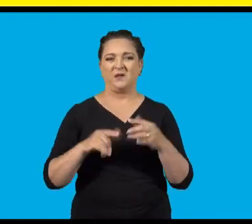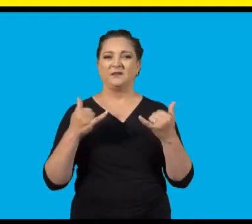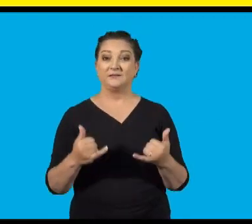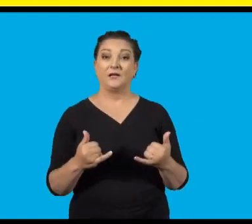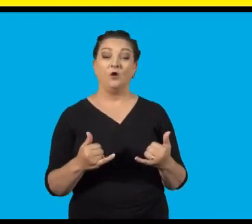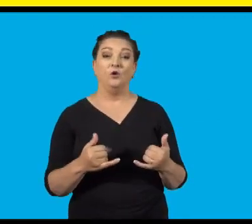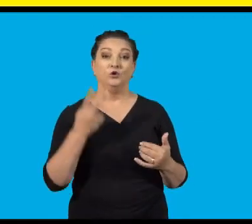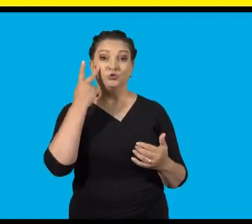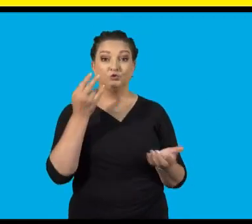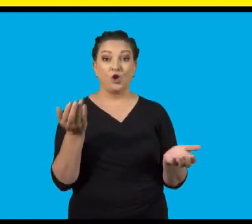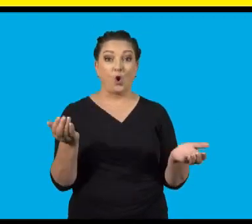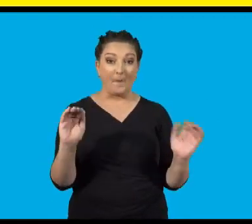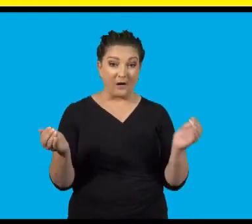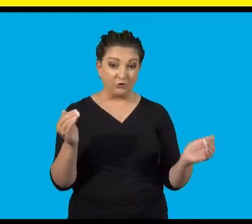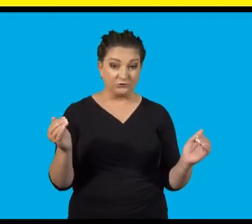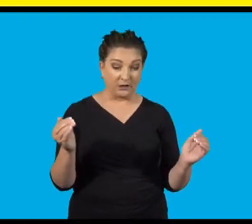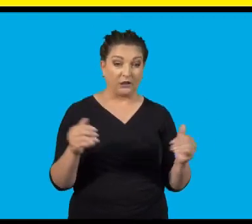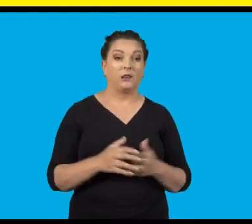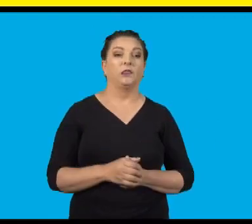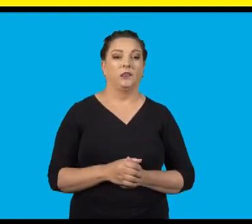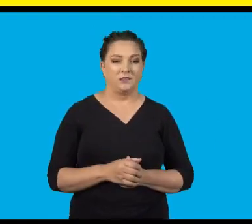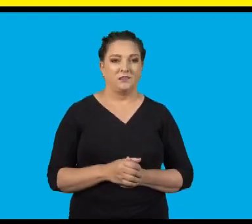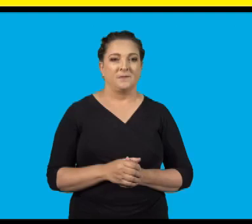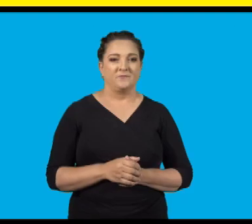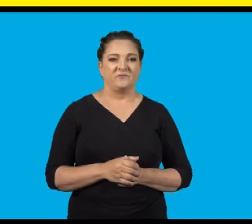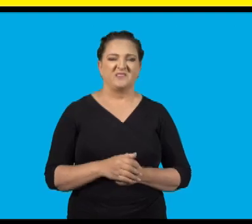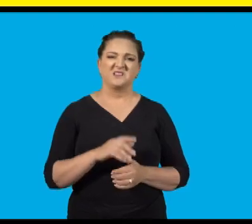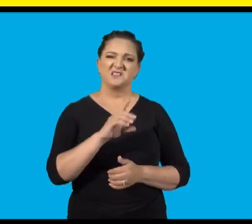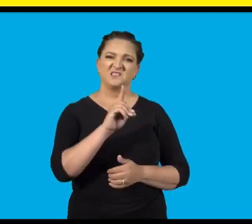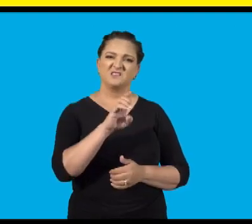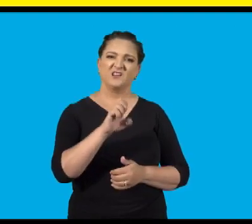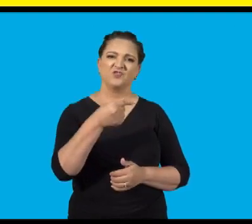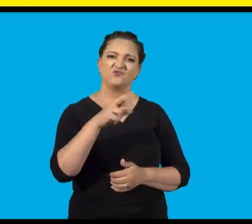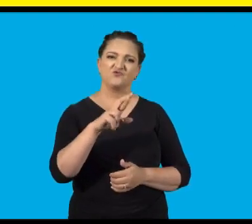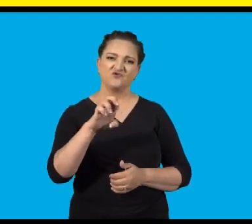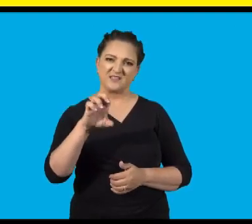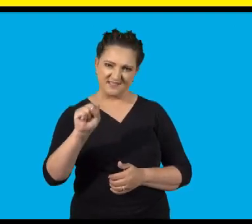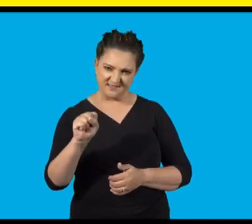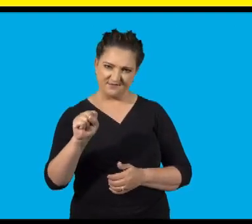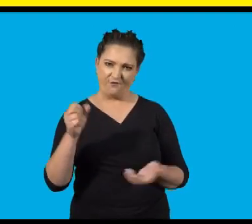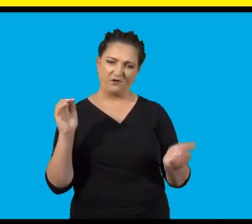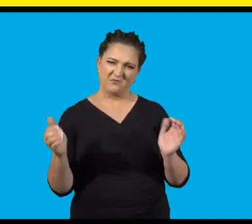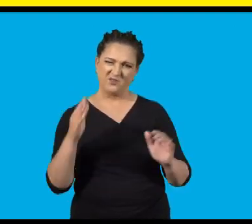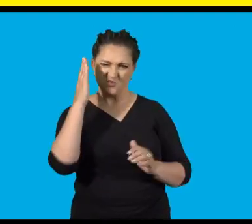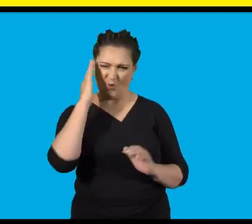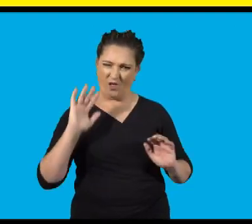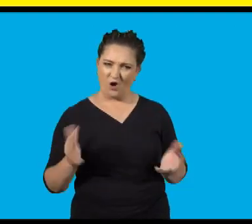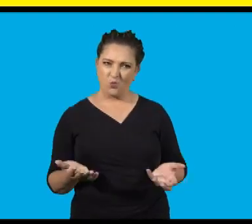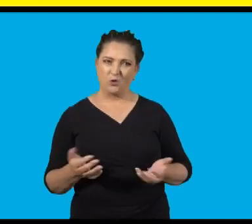on degrees of comparison. All right? Now, how do you know that? I want you to take